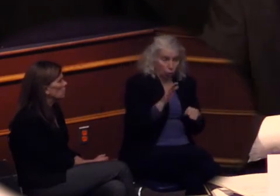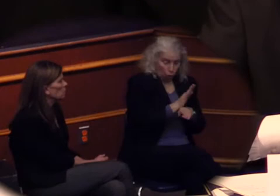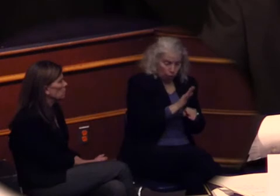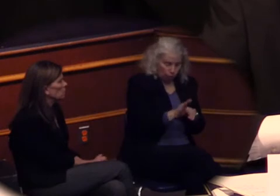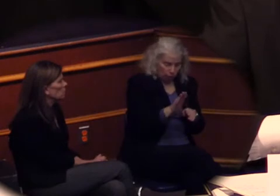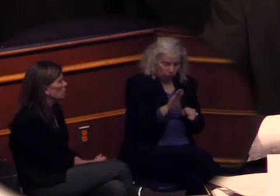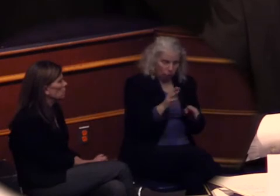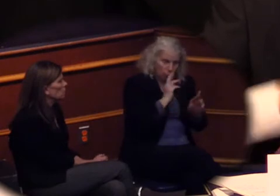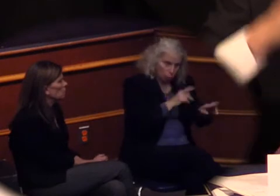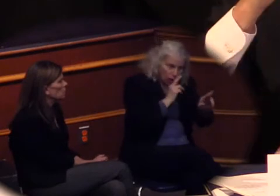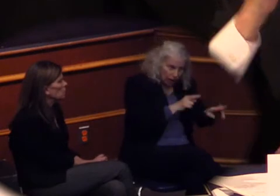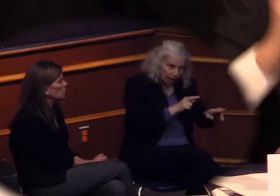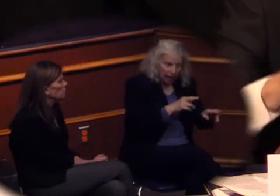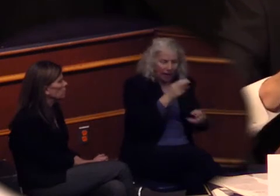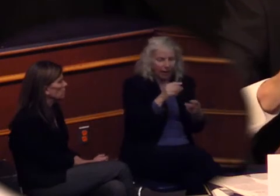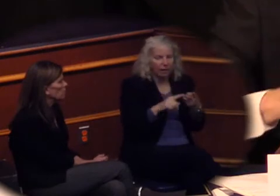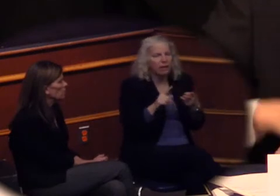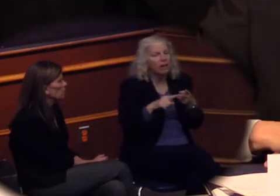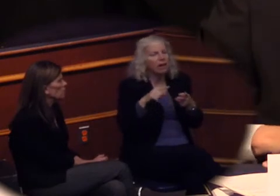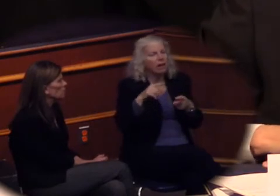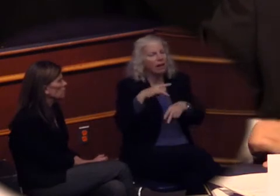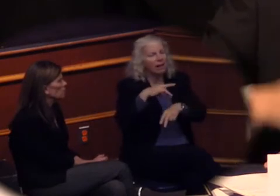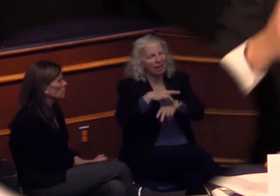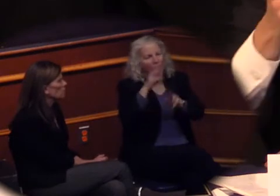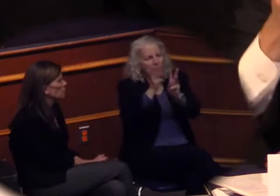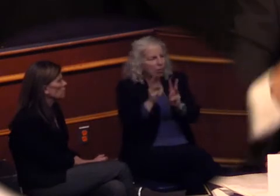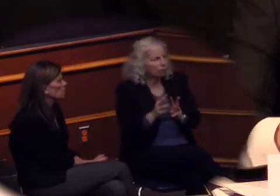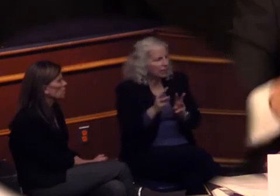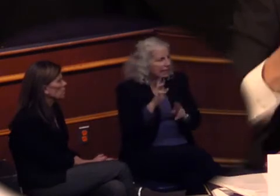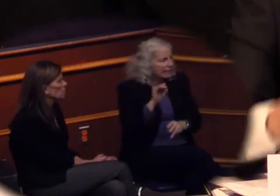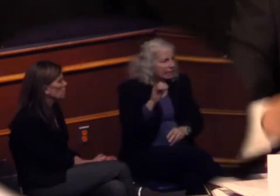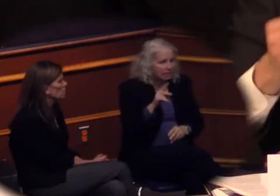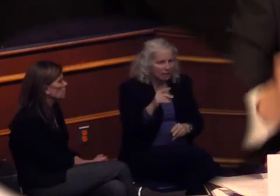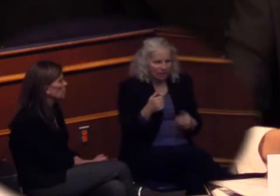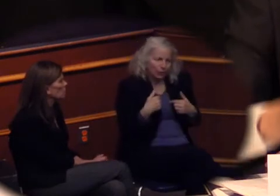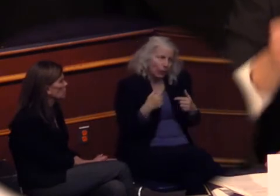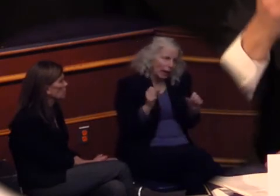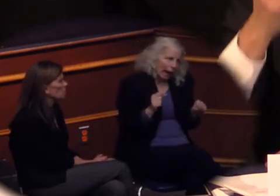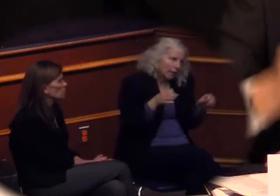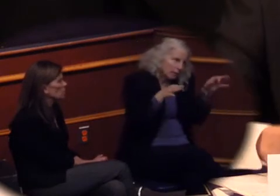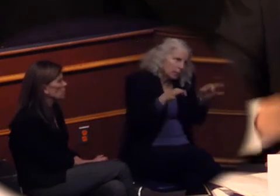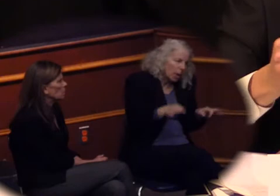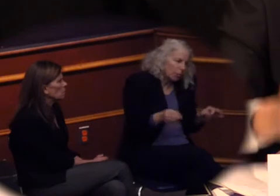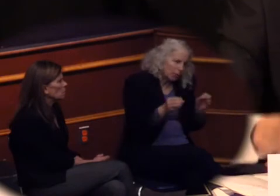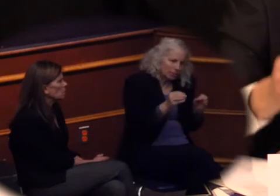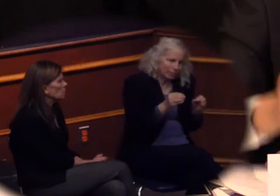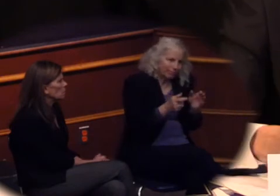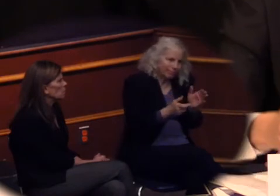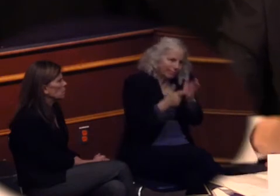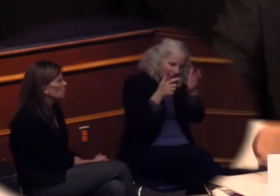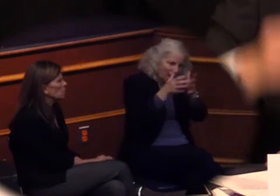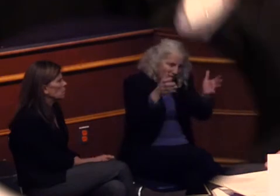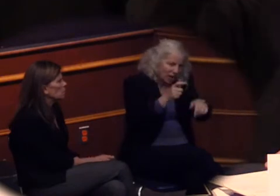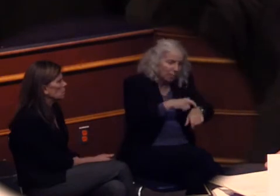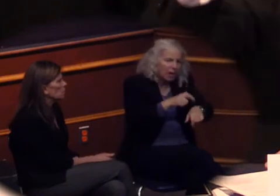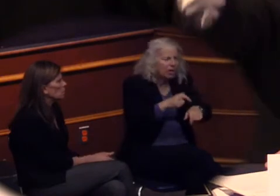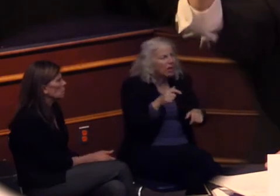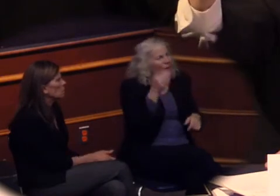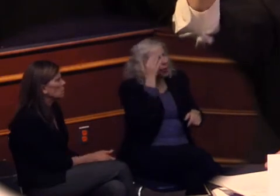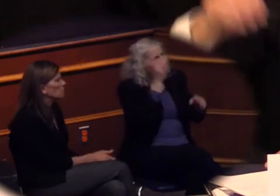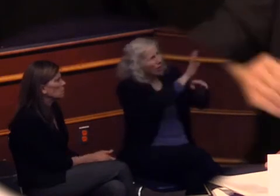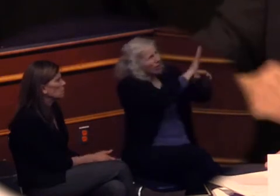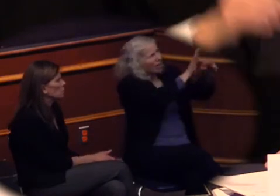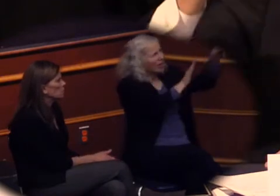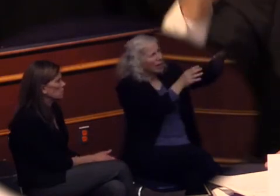Investor Network on Climate Risk, take a little while to explain them. But that is a core theme, is the overwhelming power of corporations at our